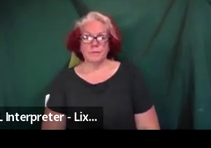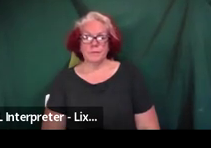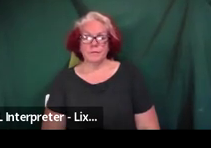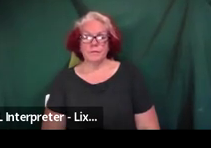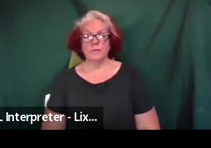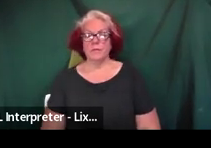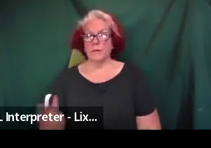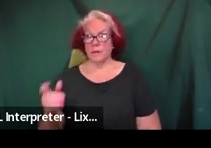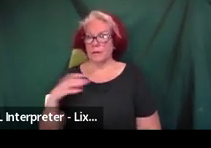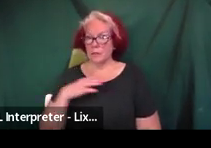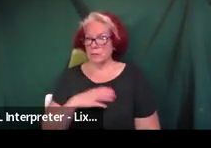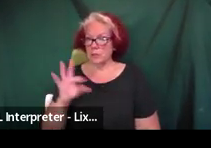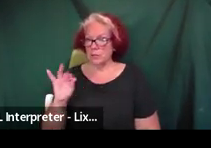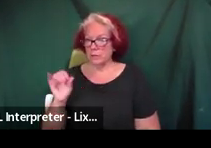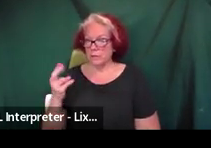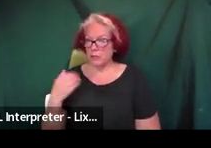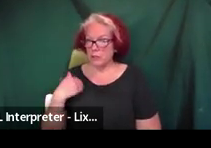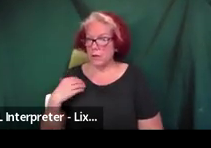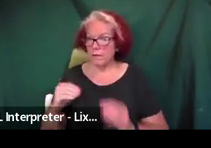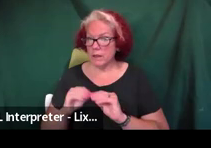Commissioner Fisher, did you have a clarifying question?